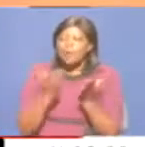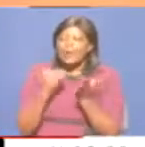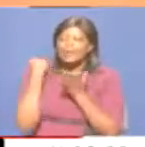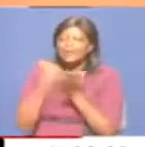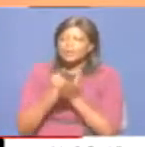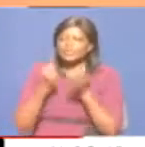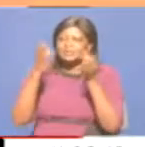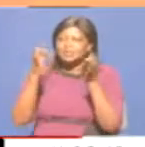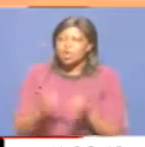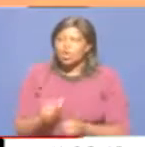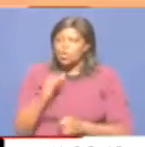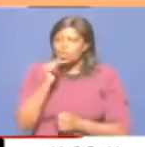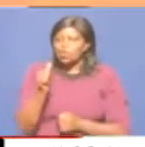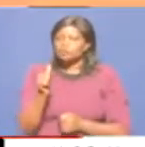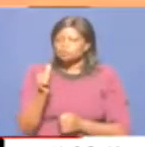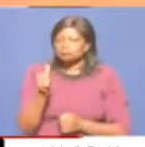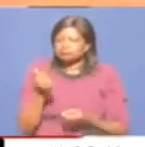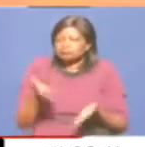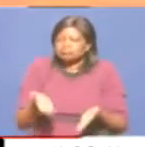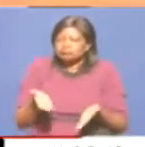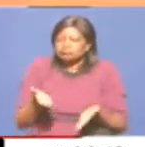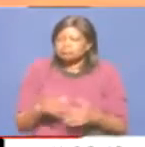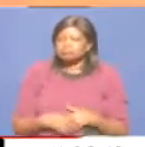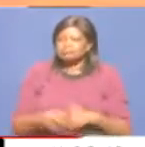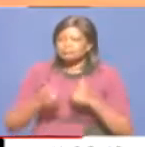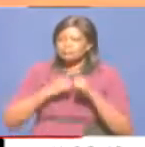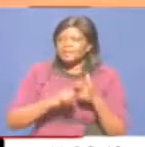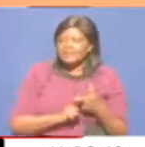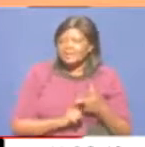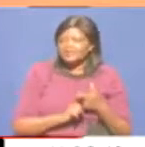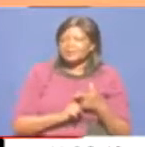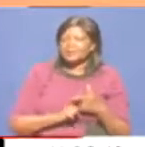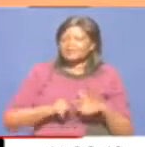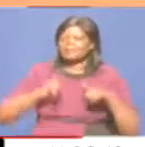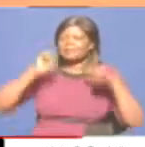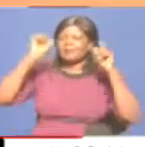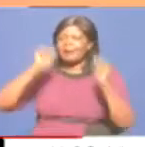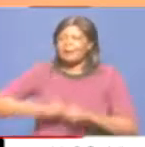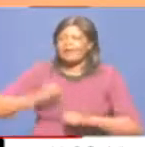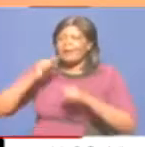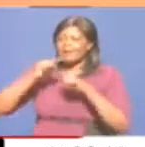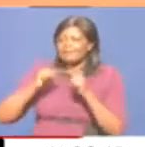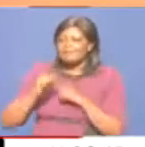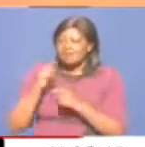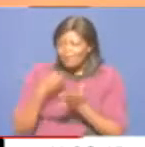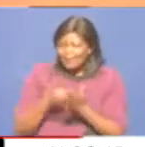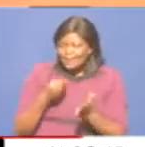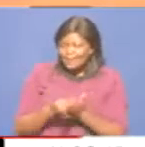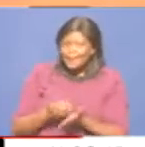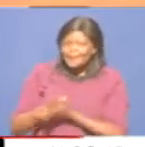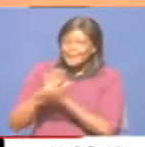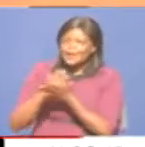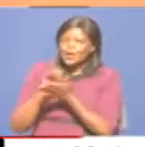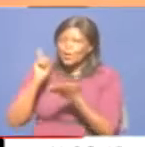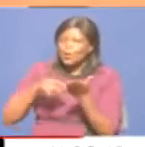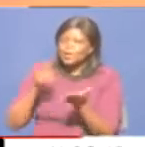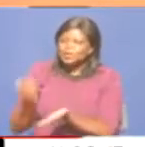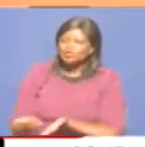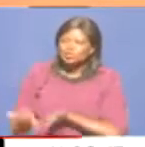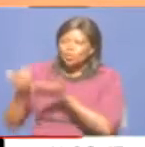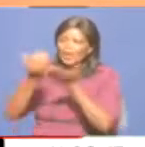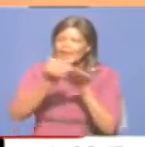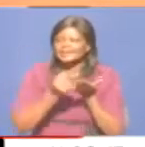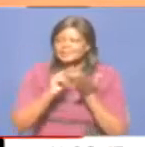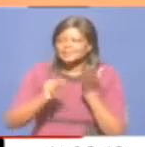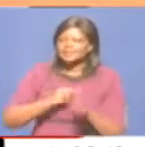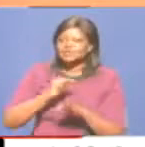accounts are not current, then they can divide that money based on what is collected nationally. You get